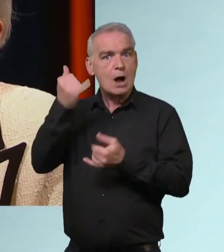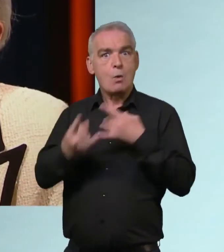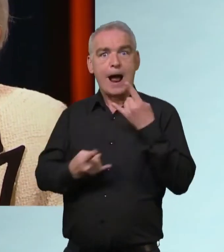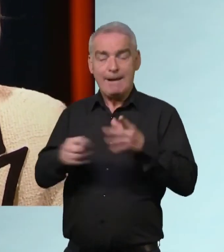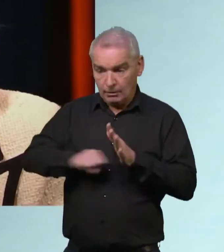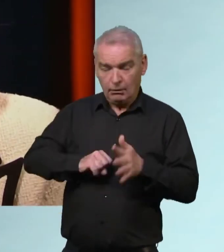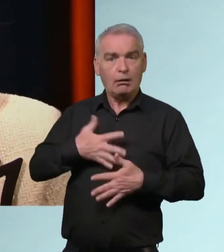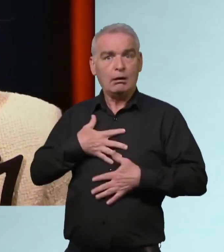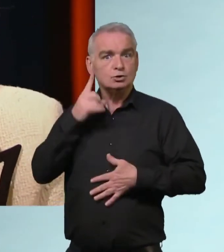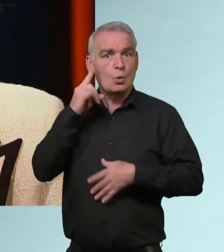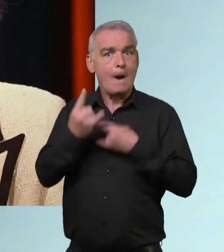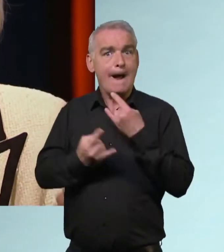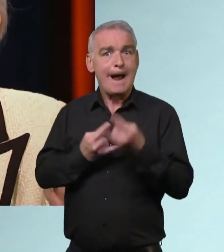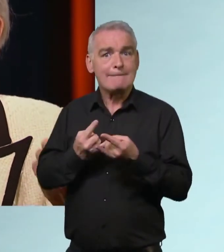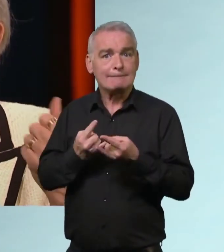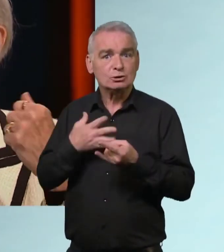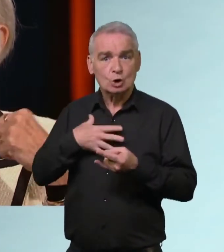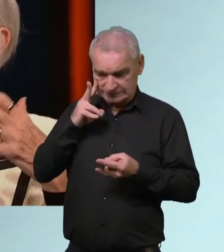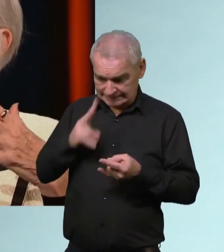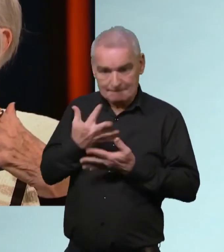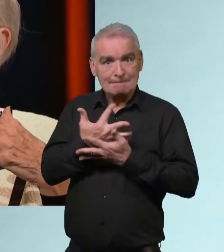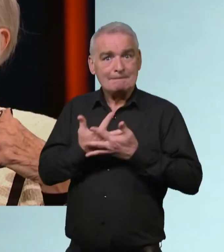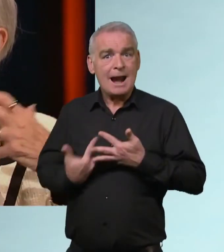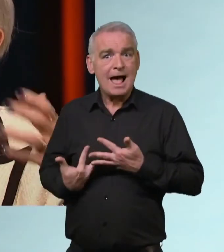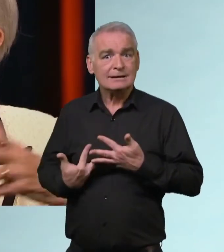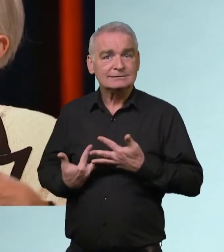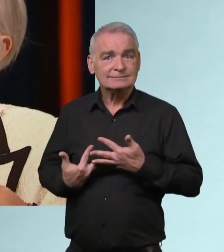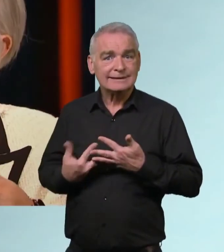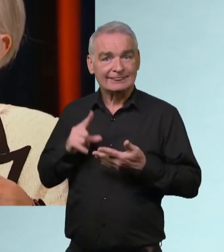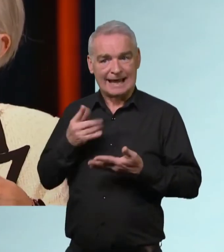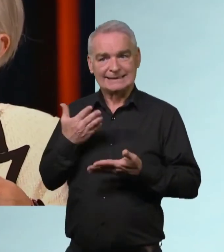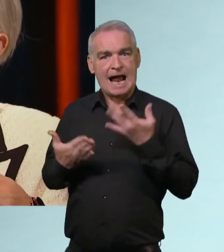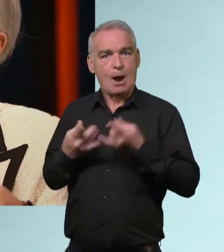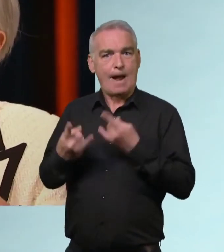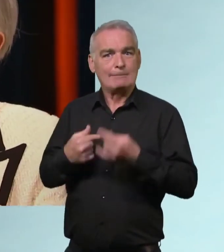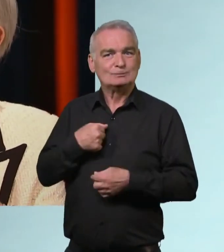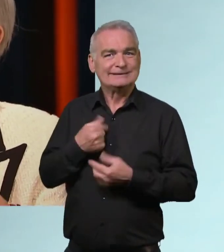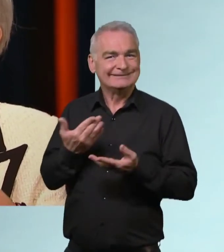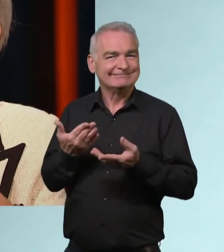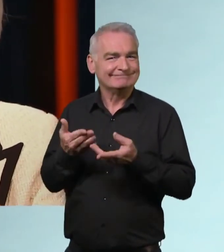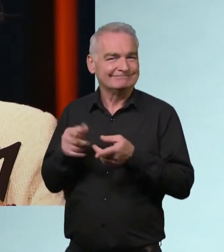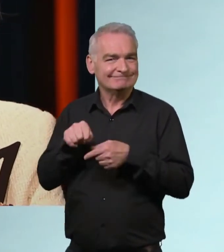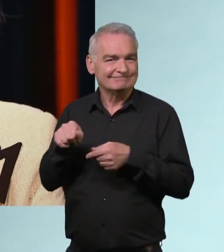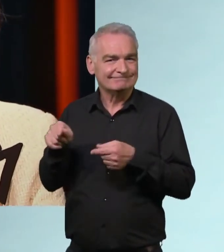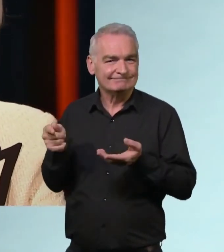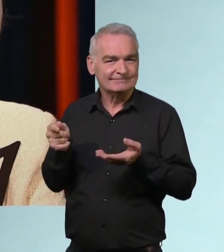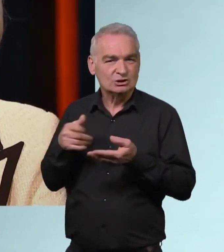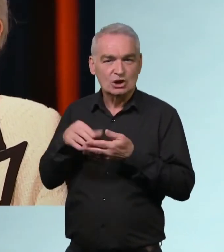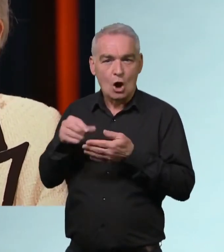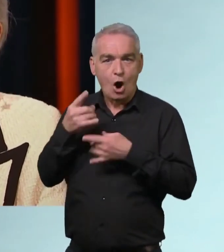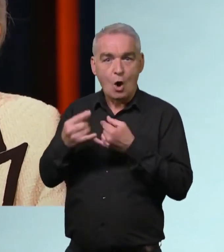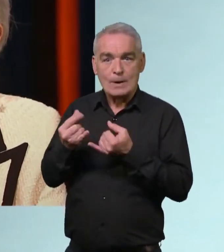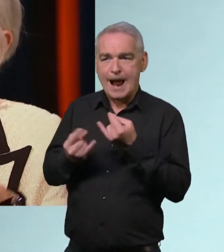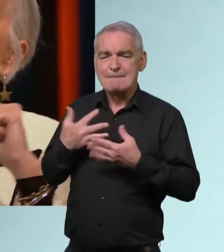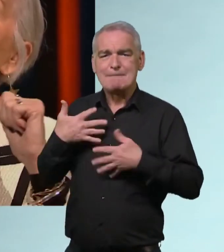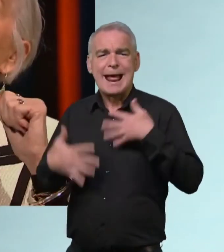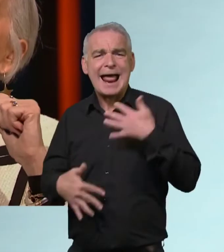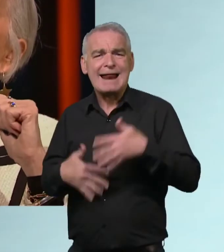to see a bit of blood and then they go, what's happened to me? So you can say, well, we know that people aren't always in mortal